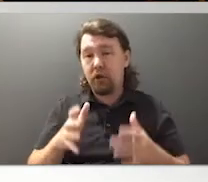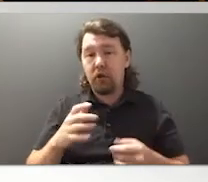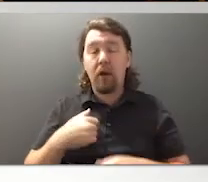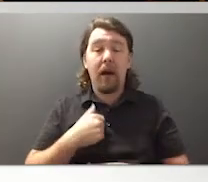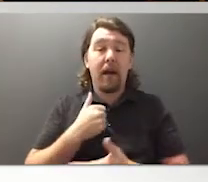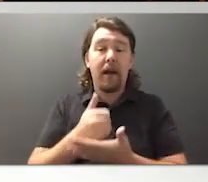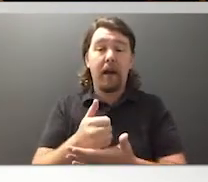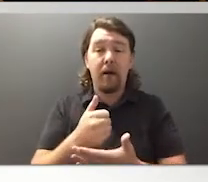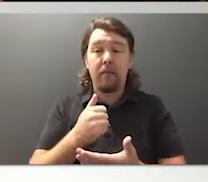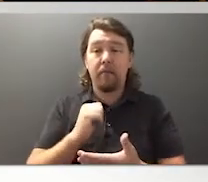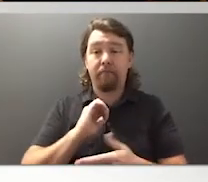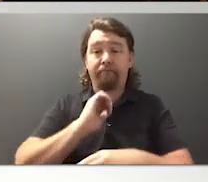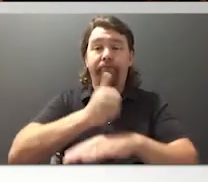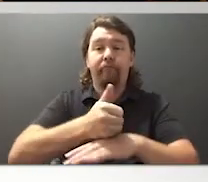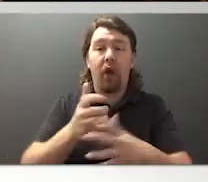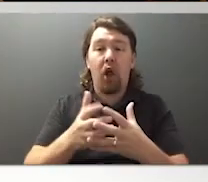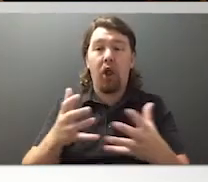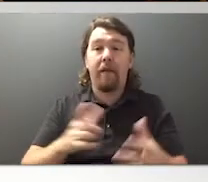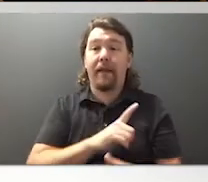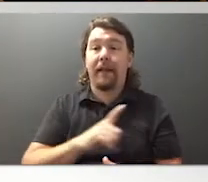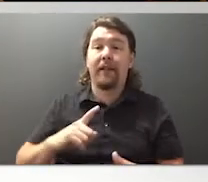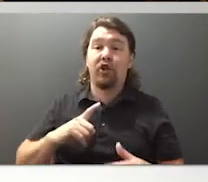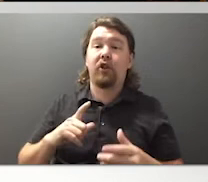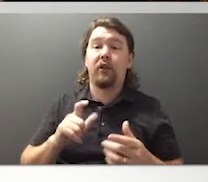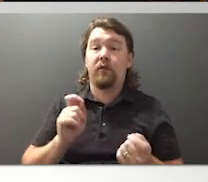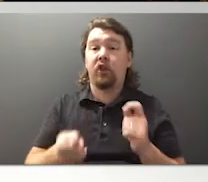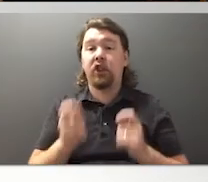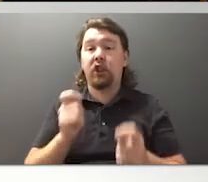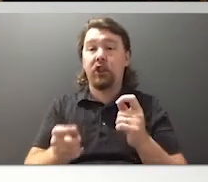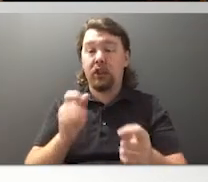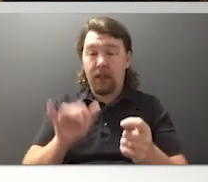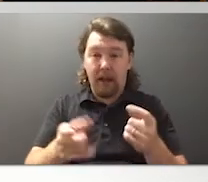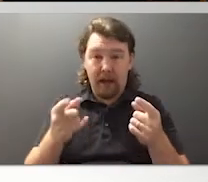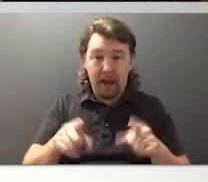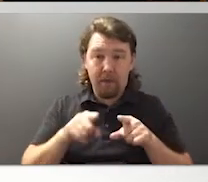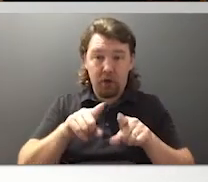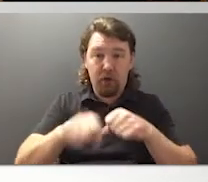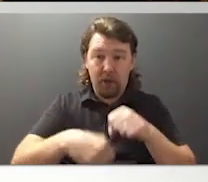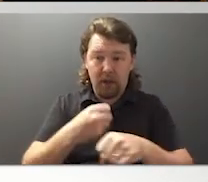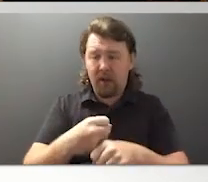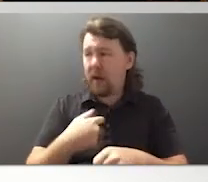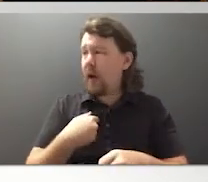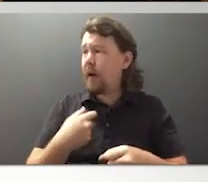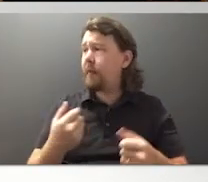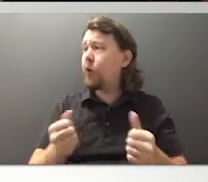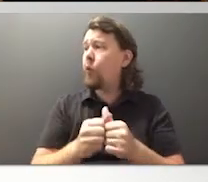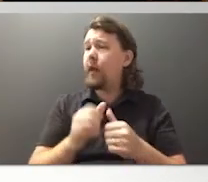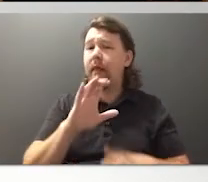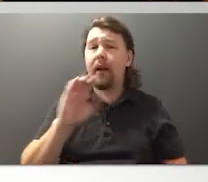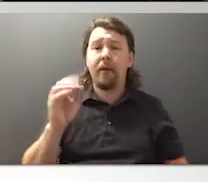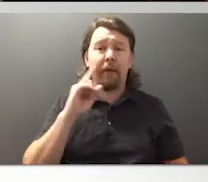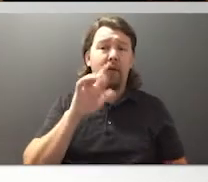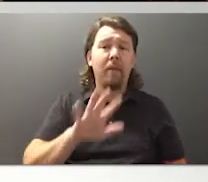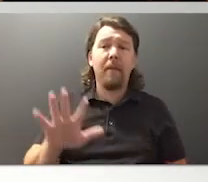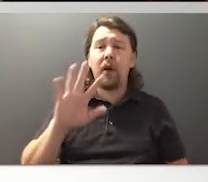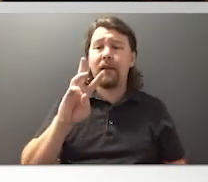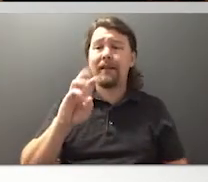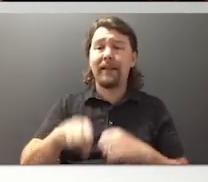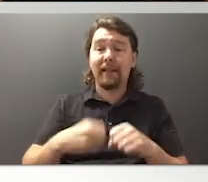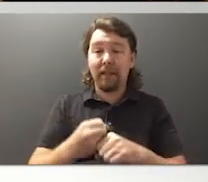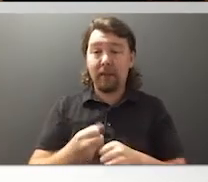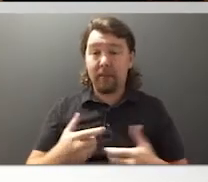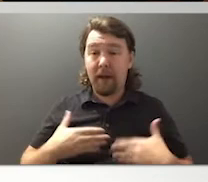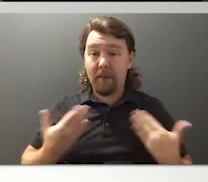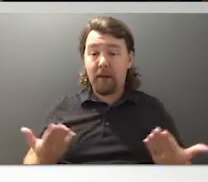implement a lot of the legislative changes that we have going on yearly. And I've been with the company for about 6 years. It's good to be here. And we call